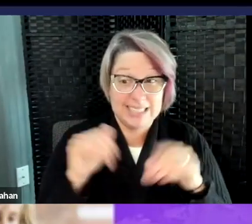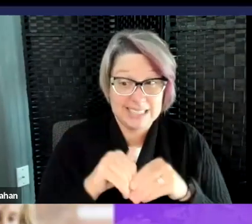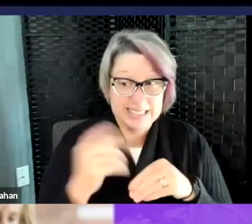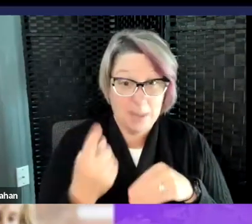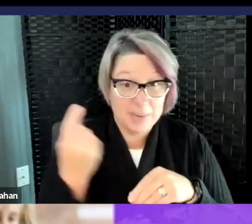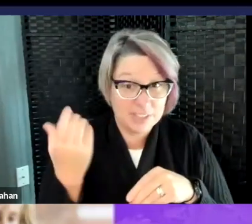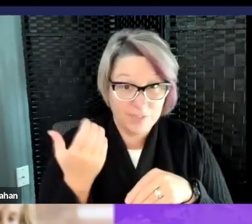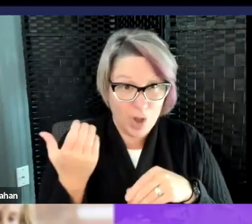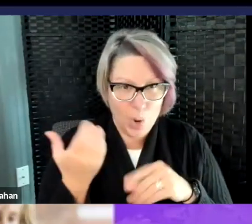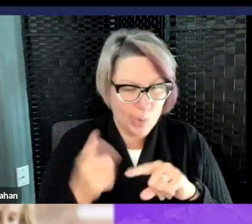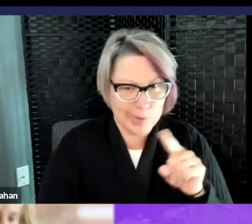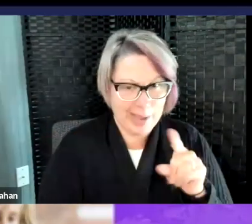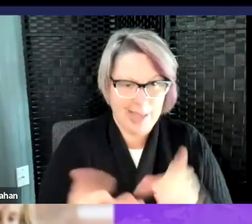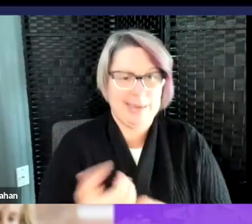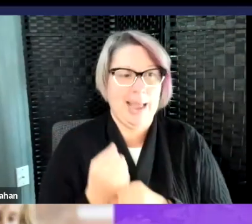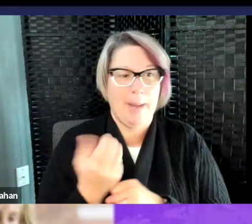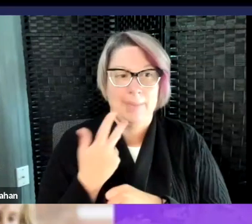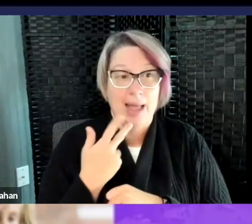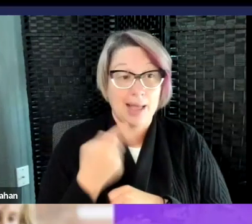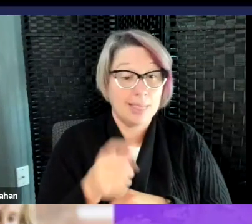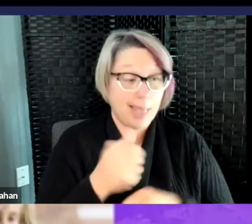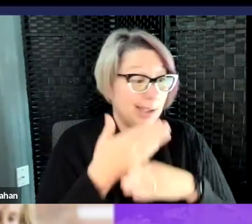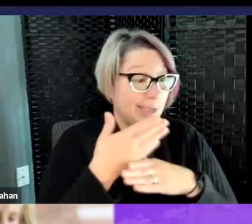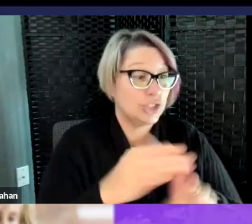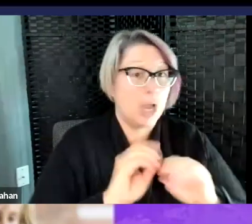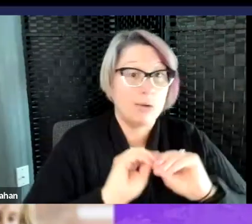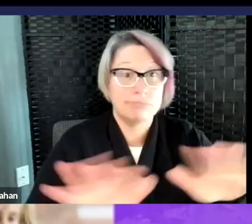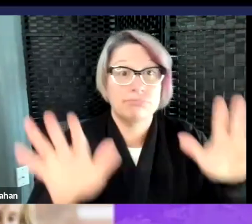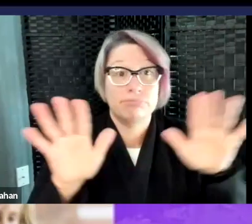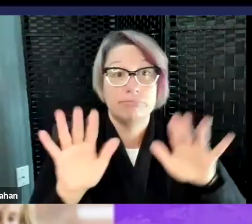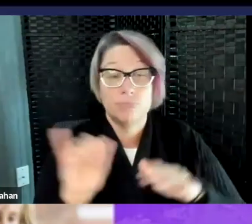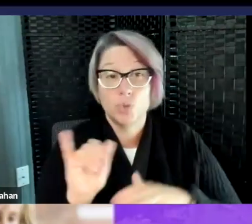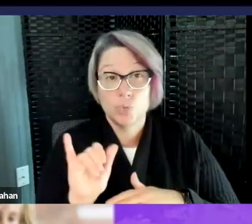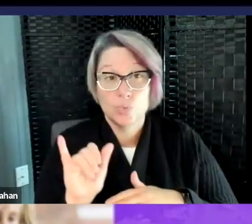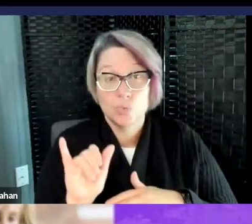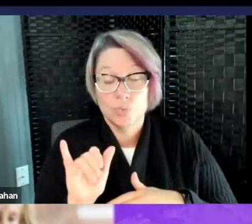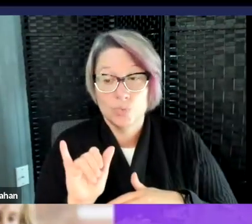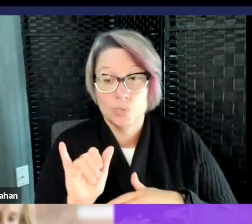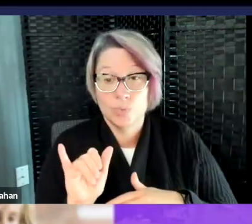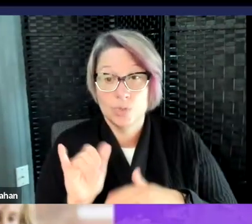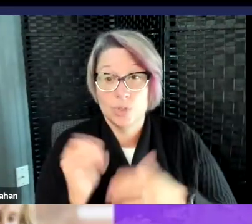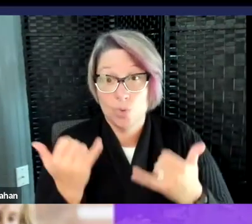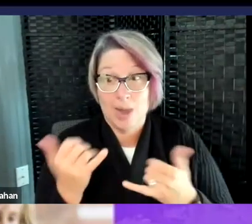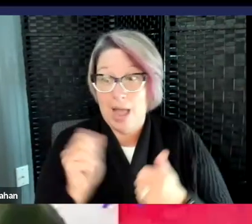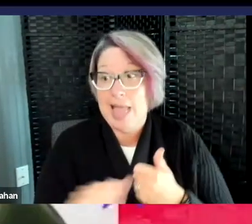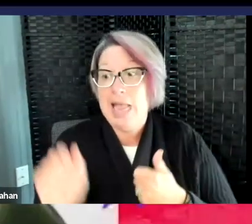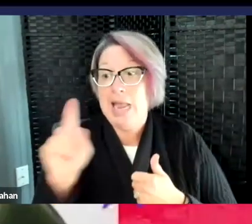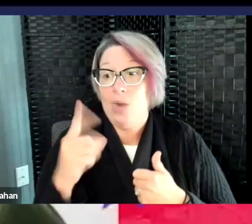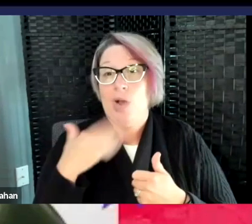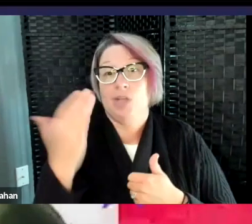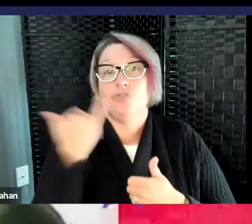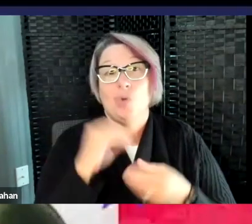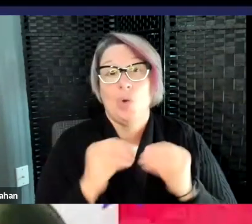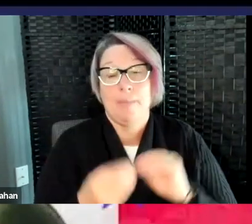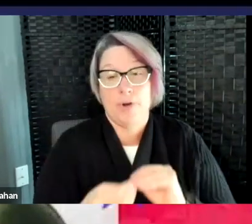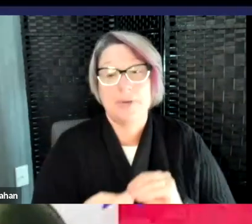you can't take that one back. And they can share it with whoever they want. So all of a sudden, anyone could have your number. So definite no. Okay,